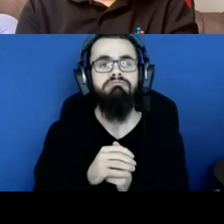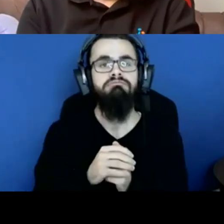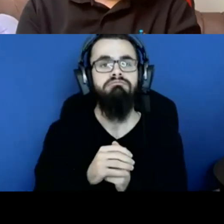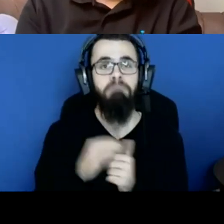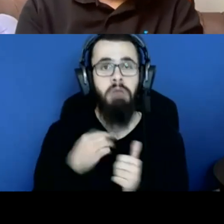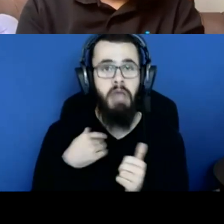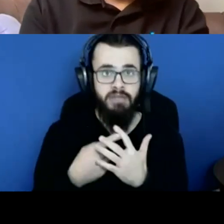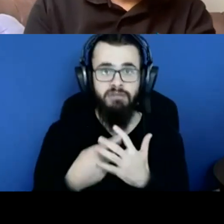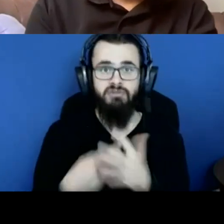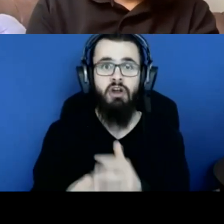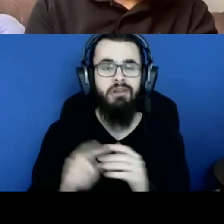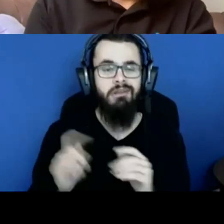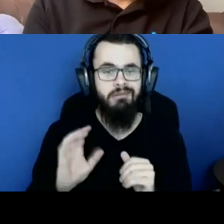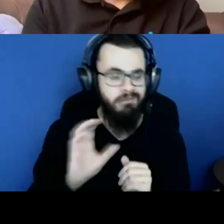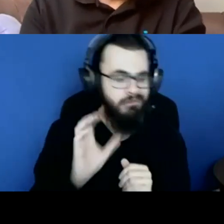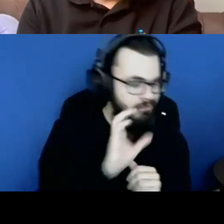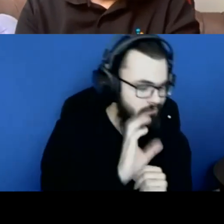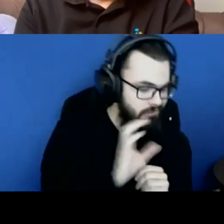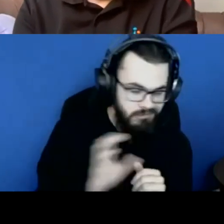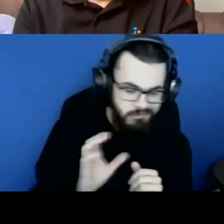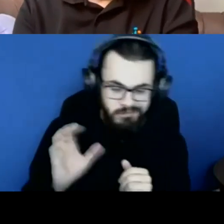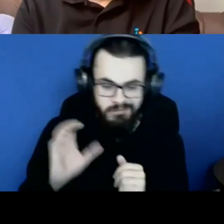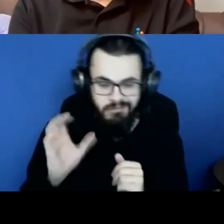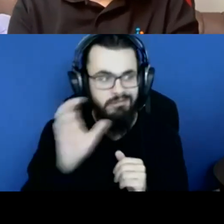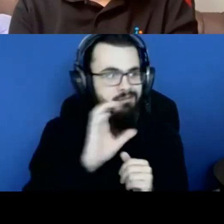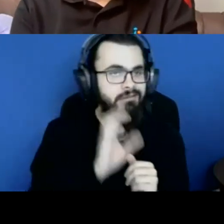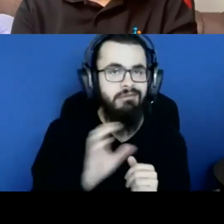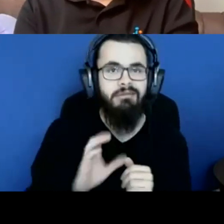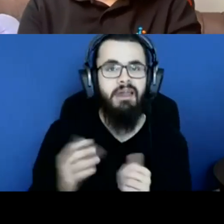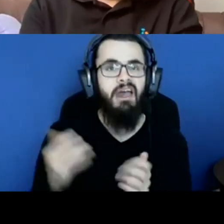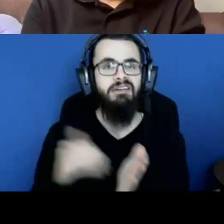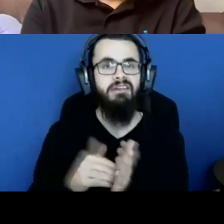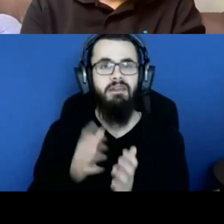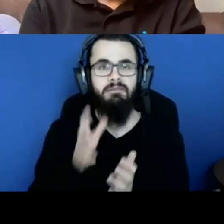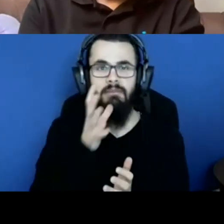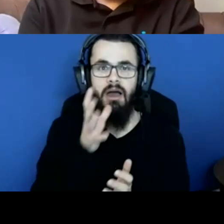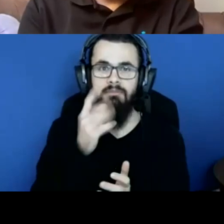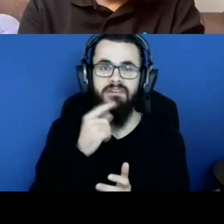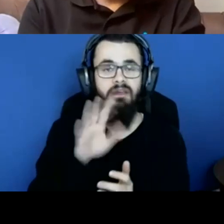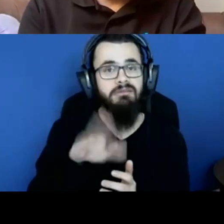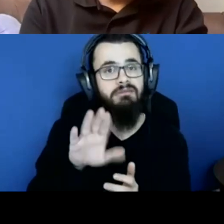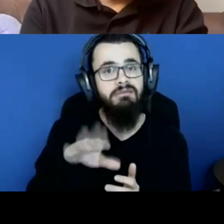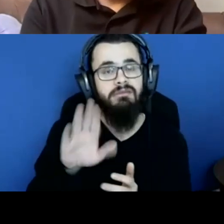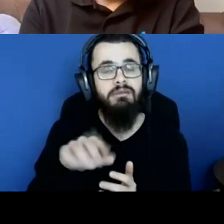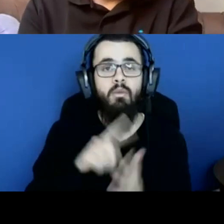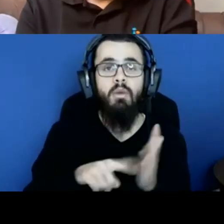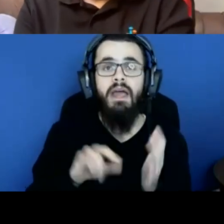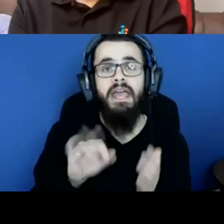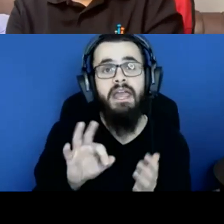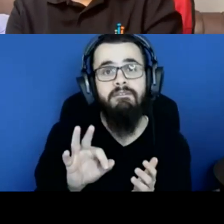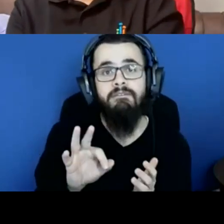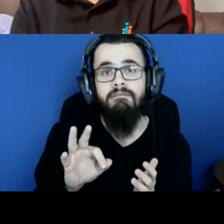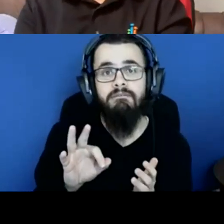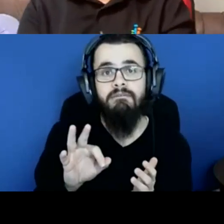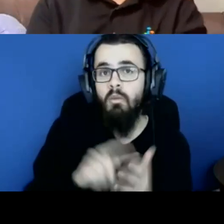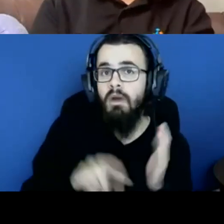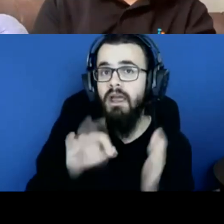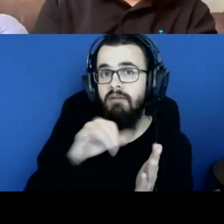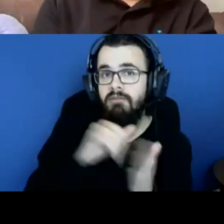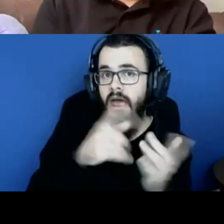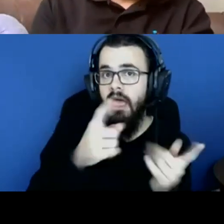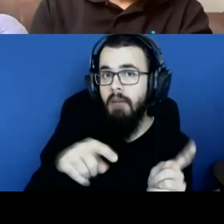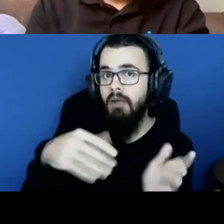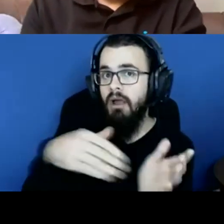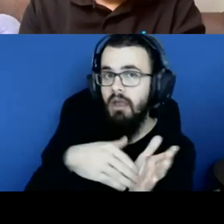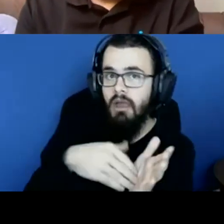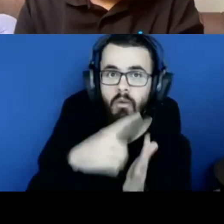my mom telling me, what if? That might happen again. That might happen again. So I talked to my